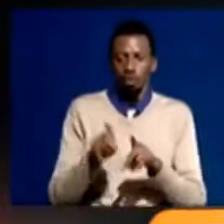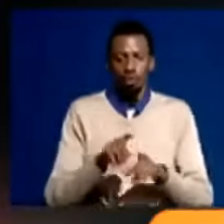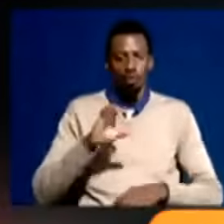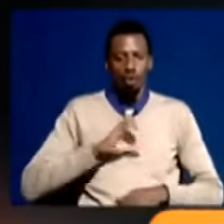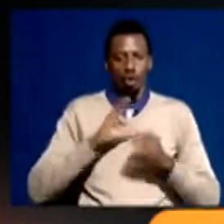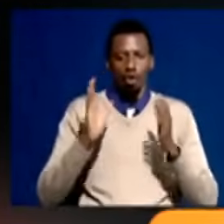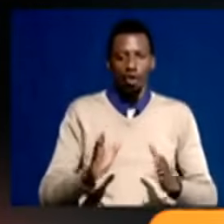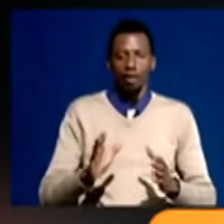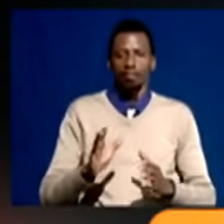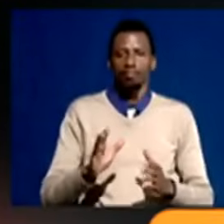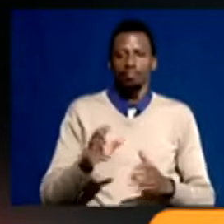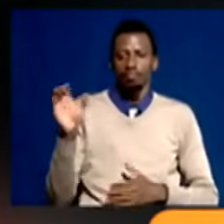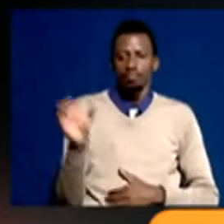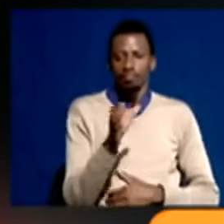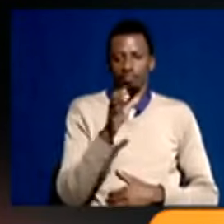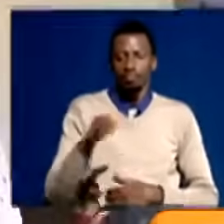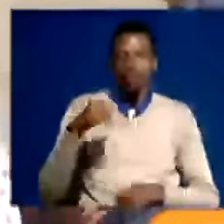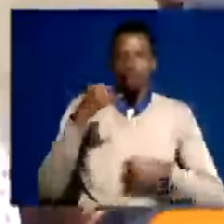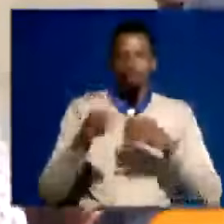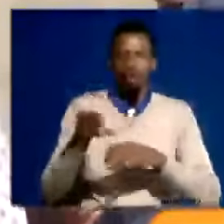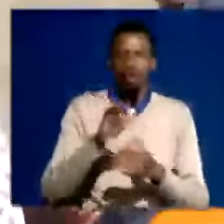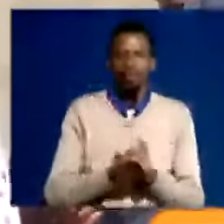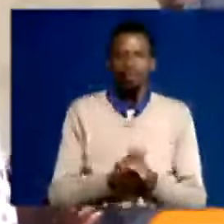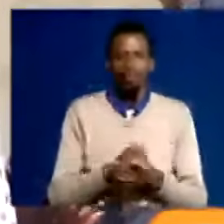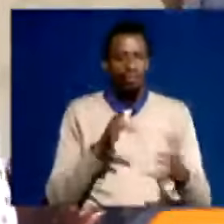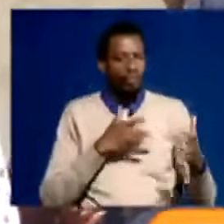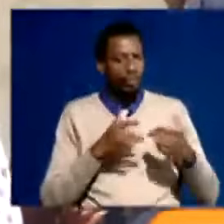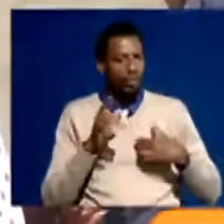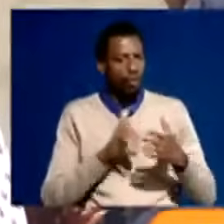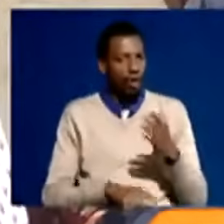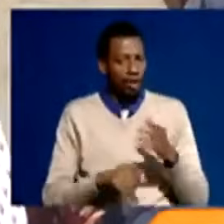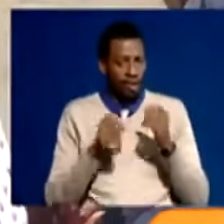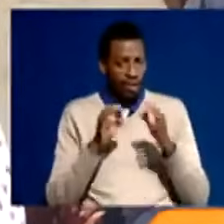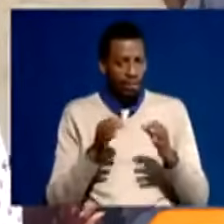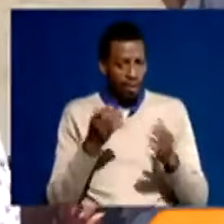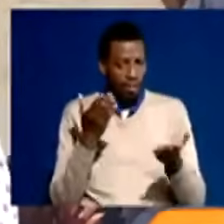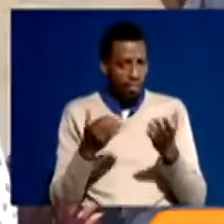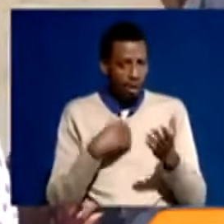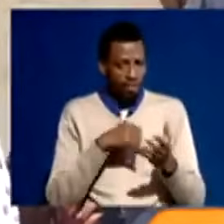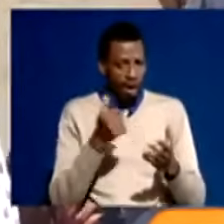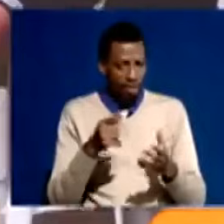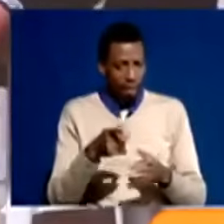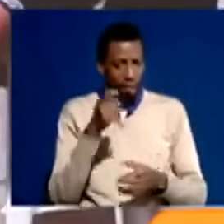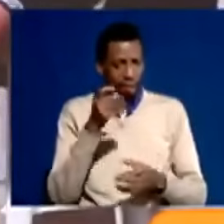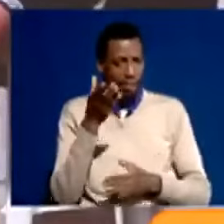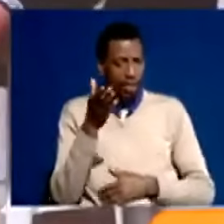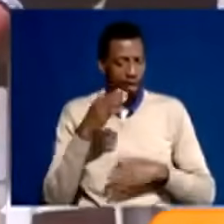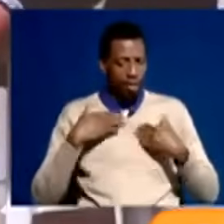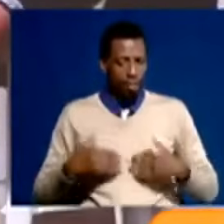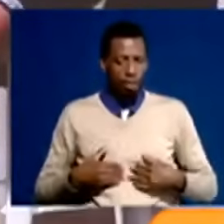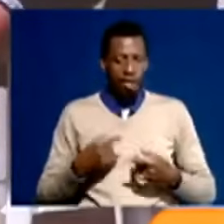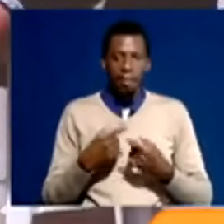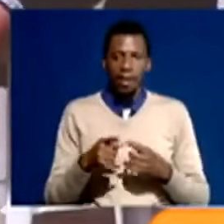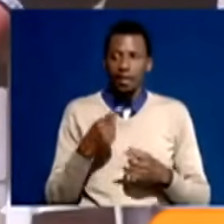burudani. What you are more concerned with is if there was any bullet that was still lodged in the body. But we are told that there's